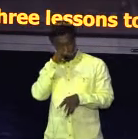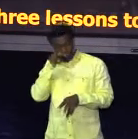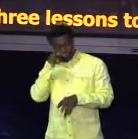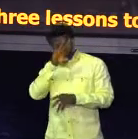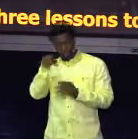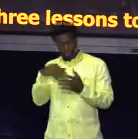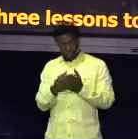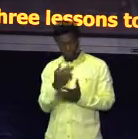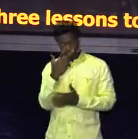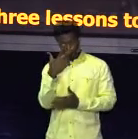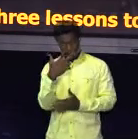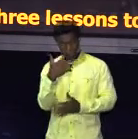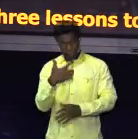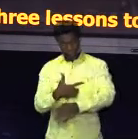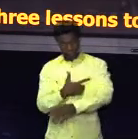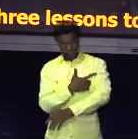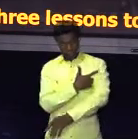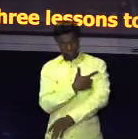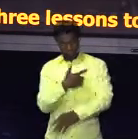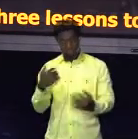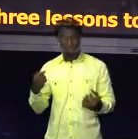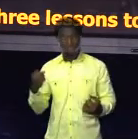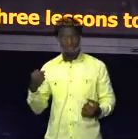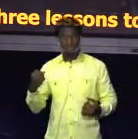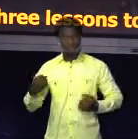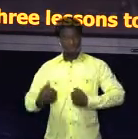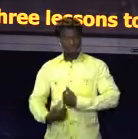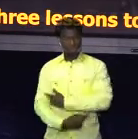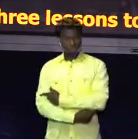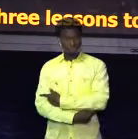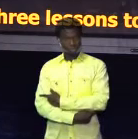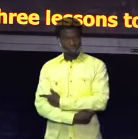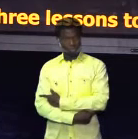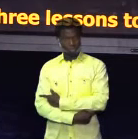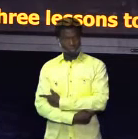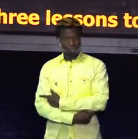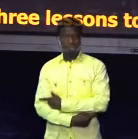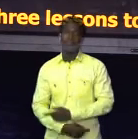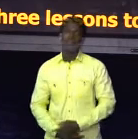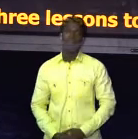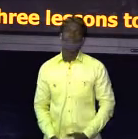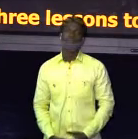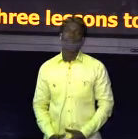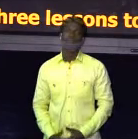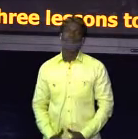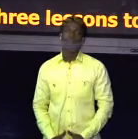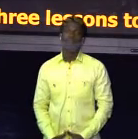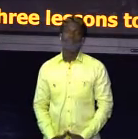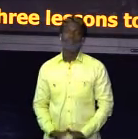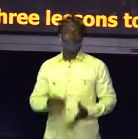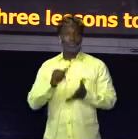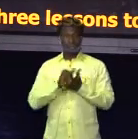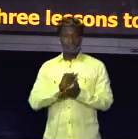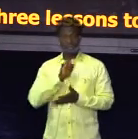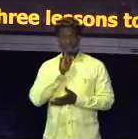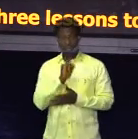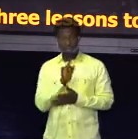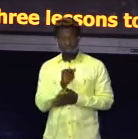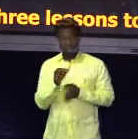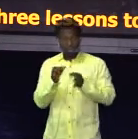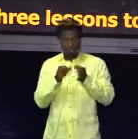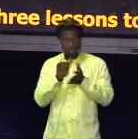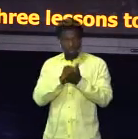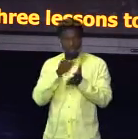3 lessons today. I must watch all the 3 lessons today. That